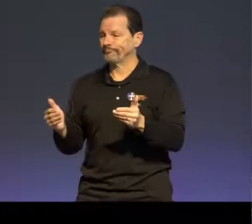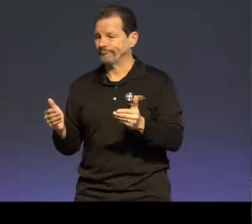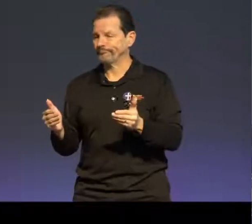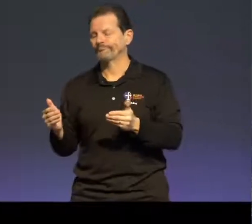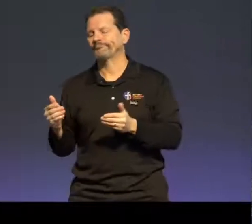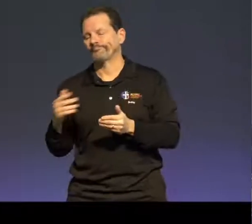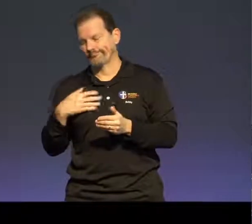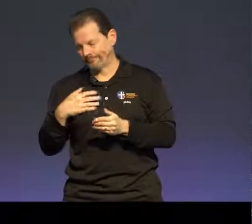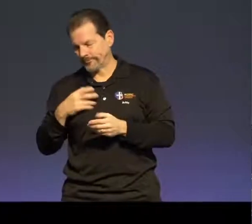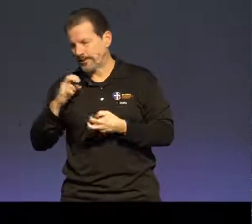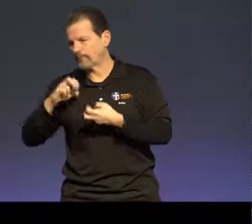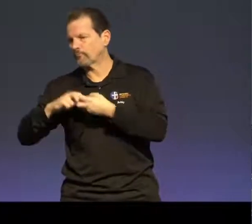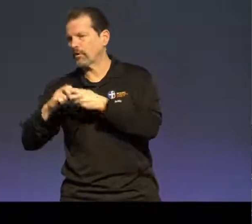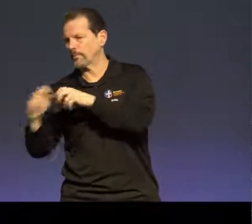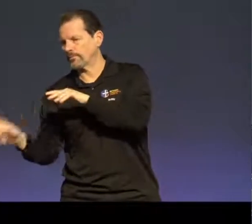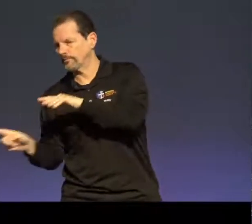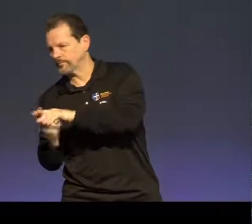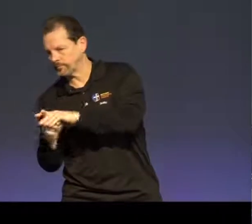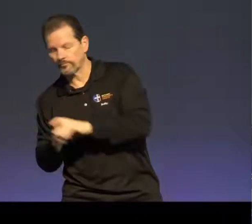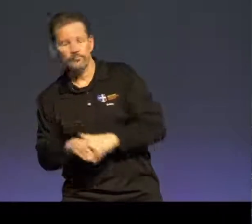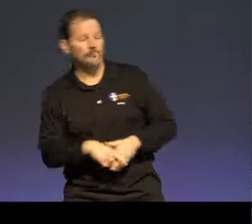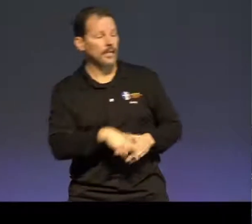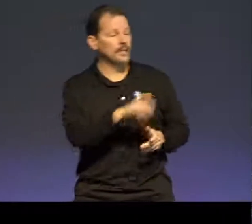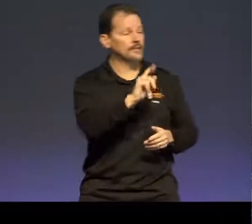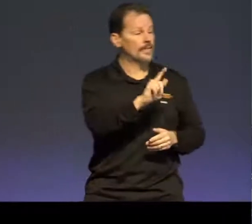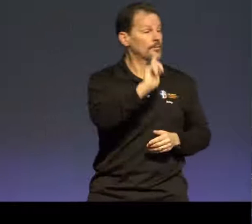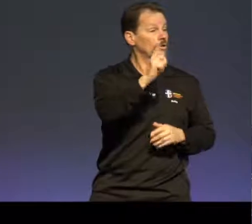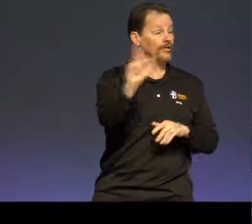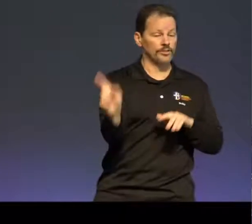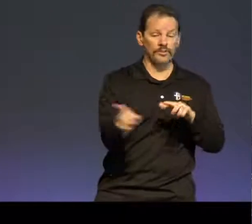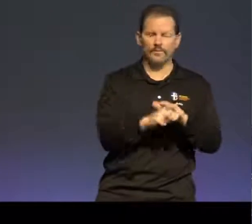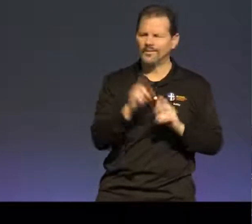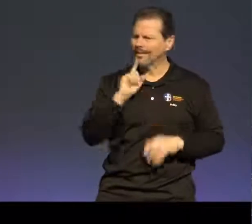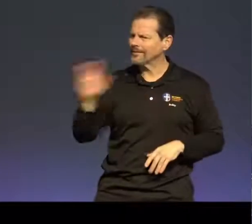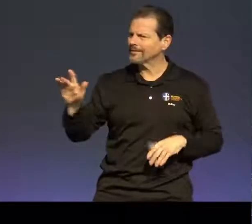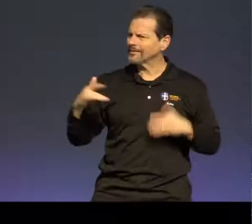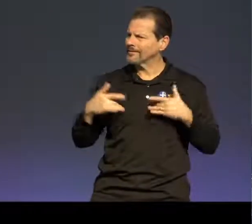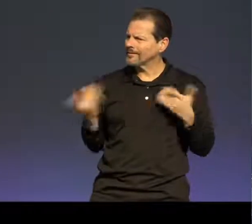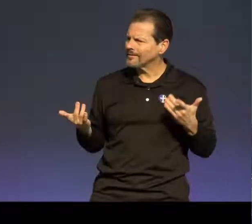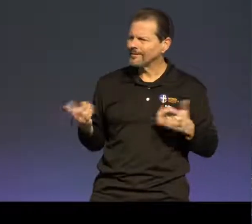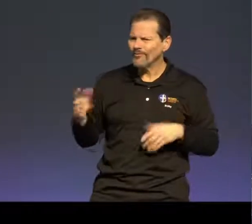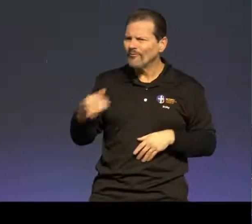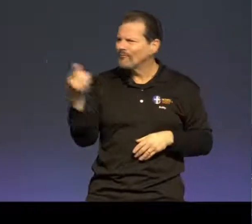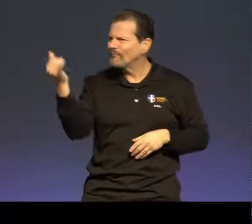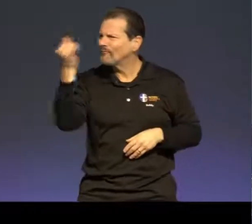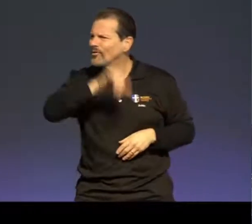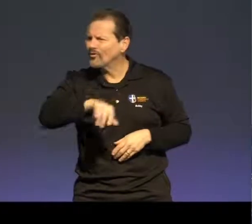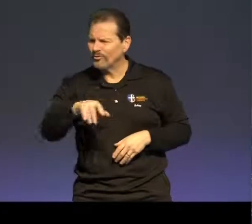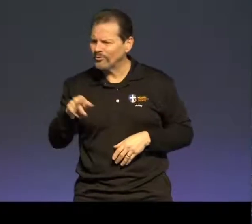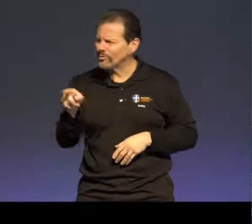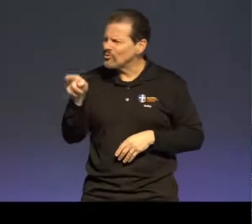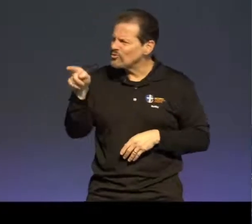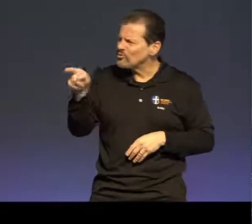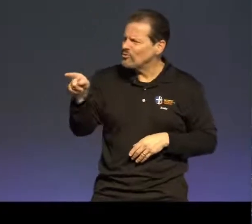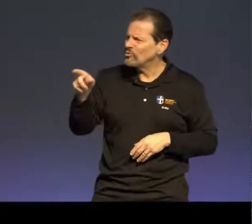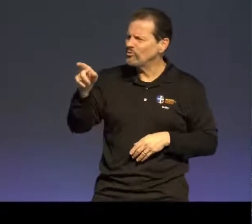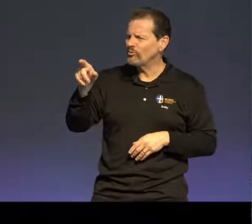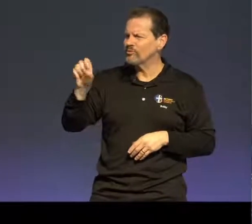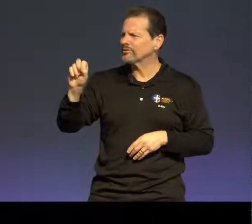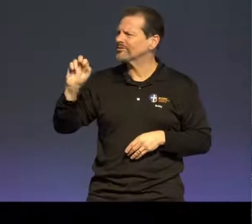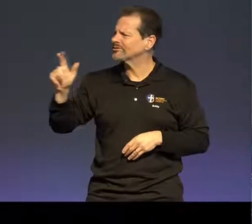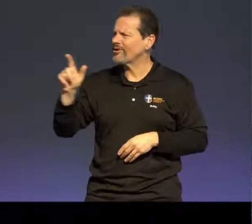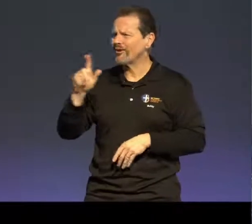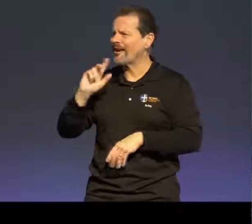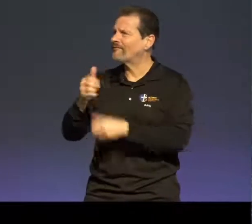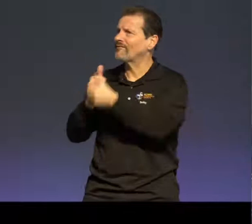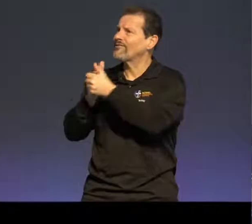Bible in verse 13 says, and Samuel said to Saul, you have done foolishly. You have not kept the command of the Lord your God which he commanded